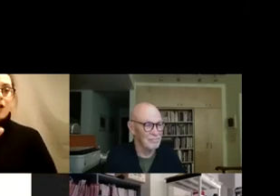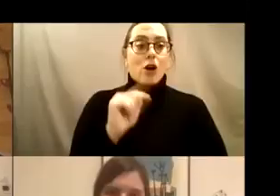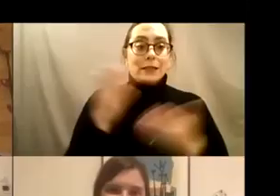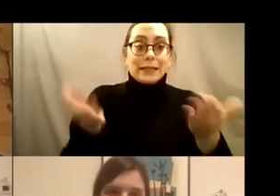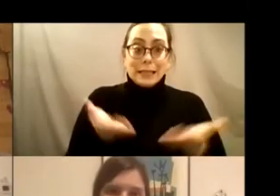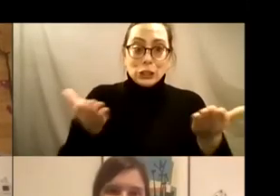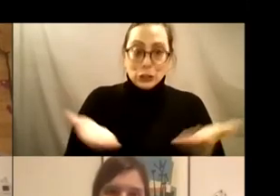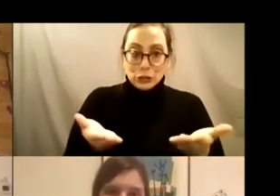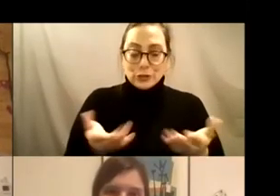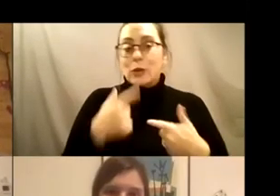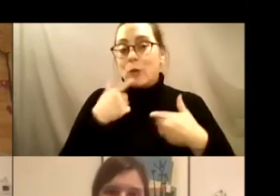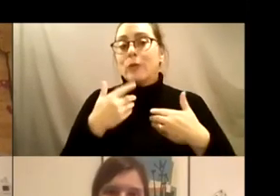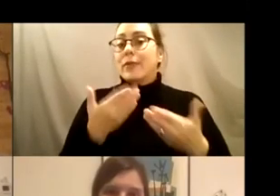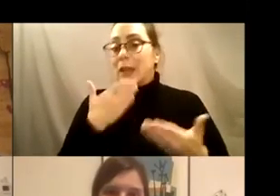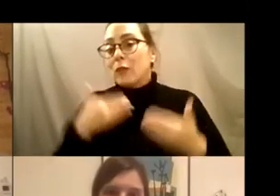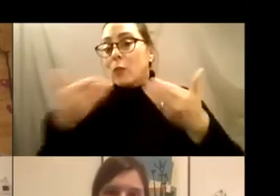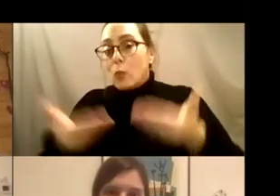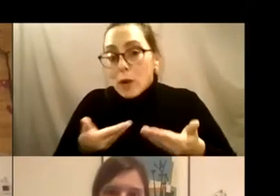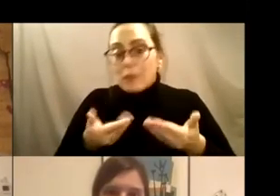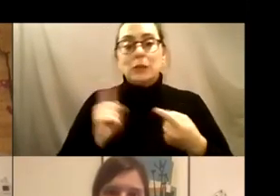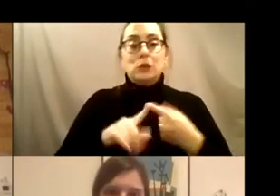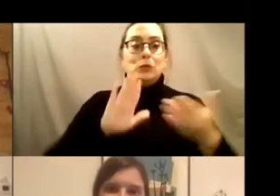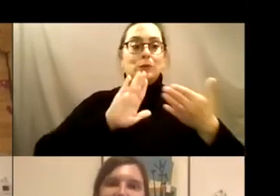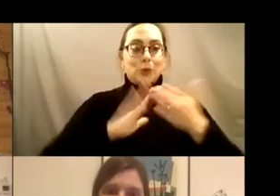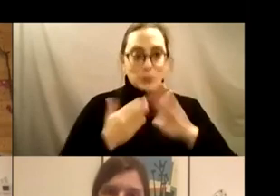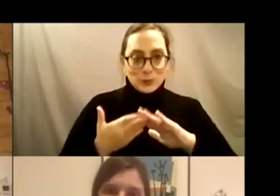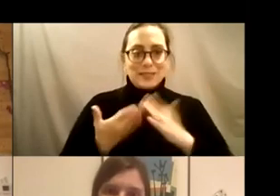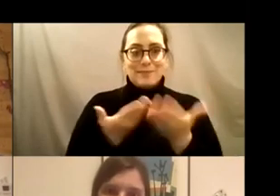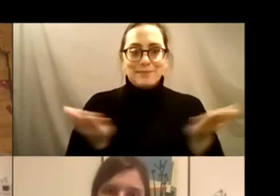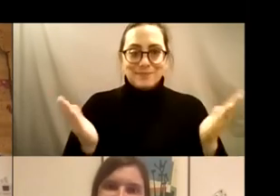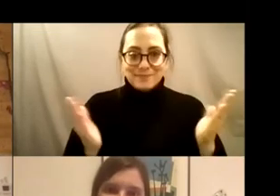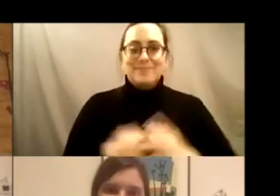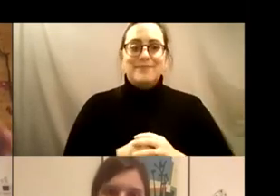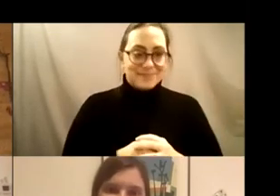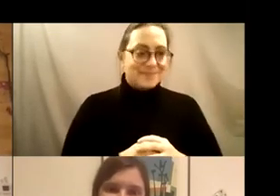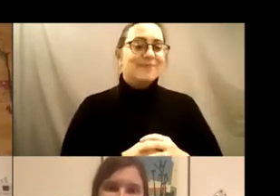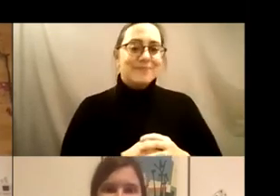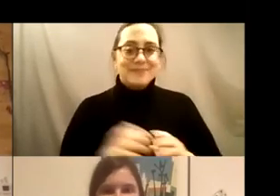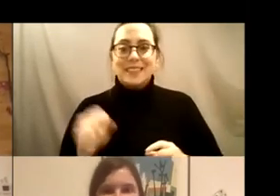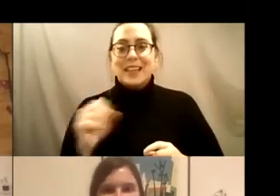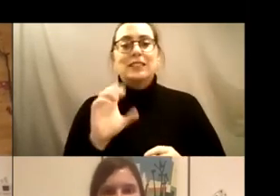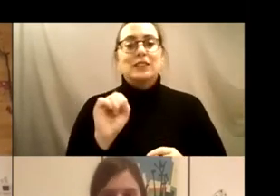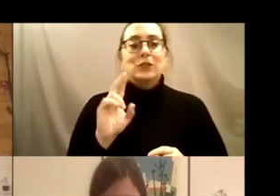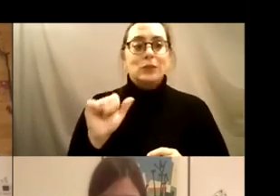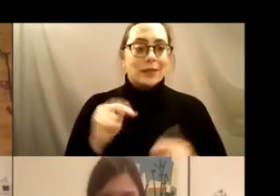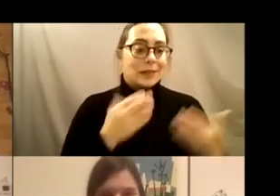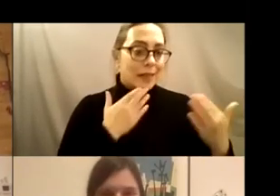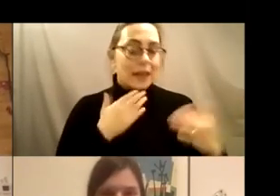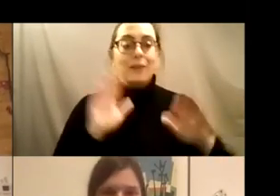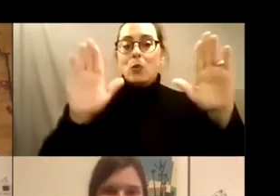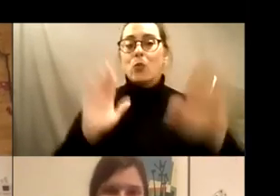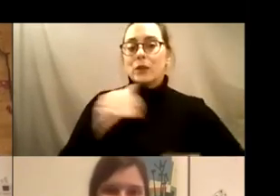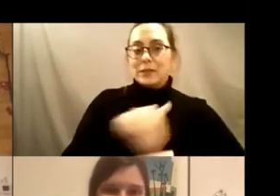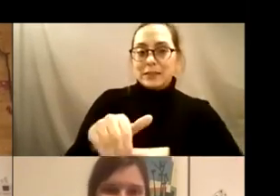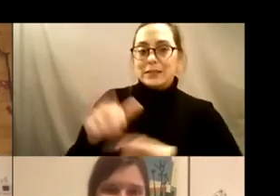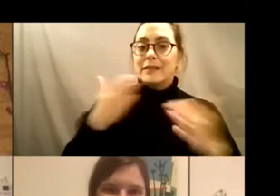for welcoming me into this community. And yeah, So wonderful. Thank you so much. Thank you so much. Everyone you, have a thank you. wonderful evening. And thanks Thank